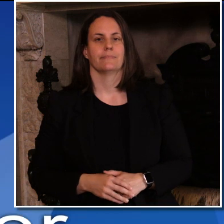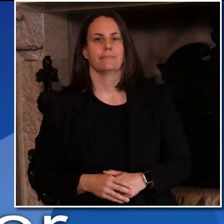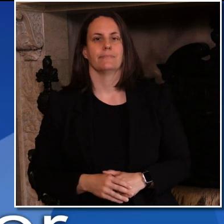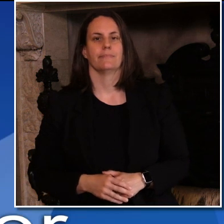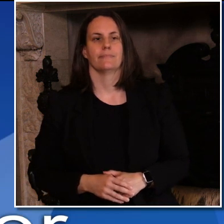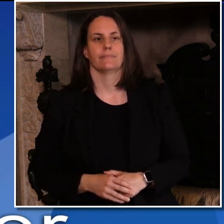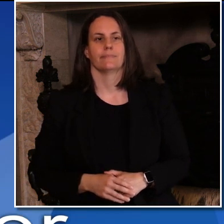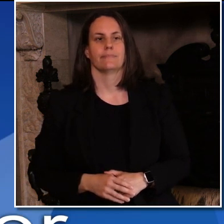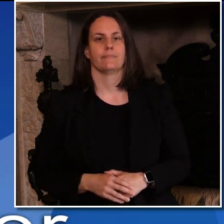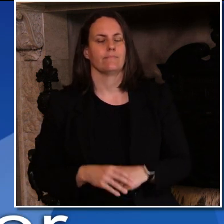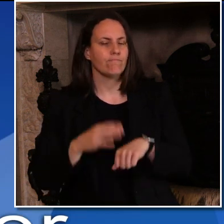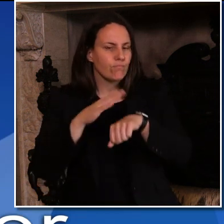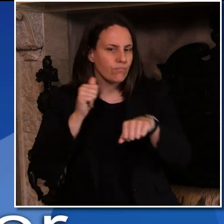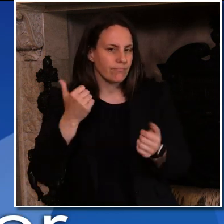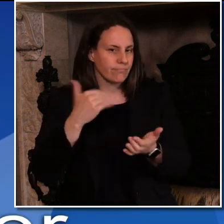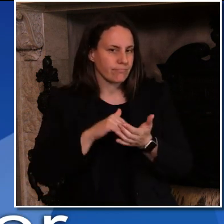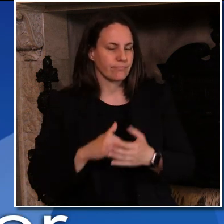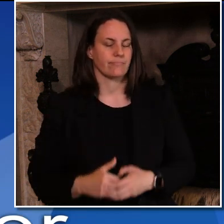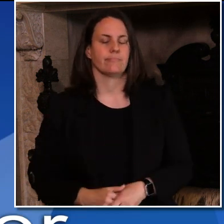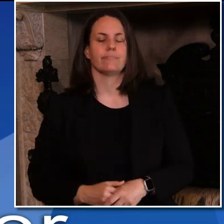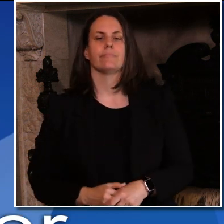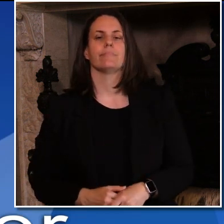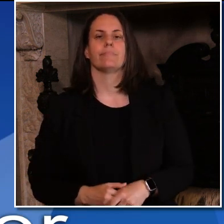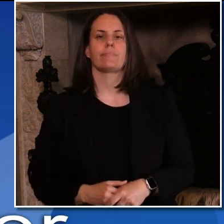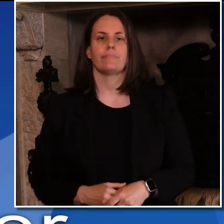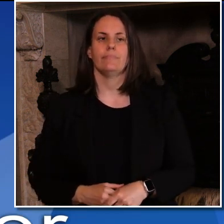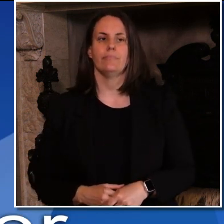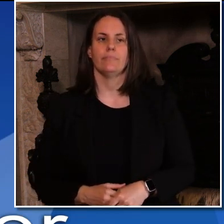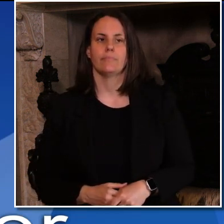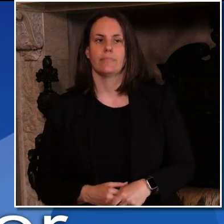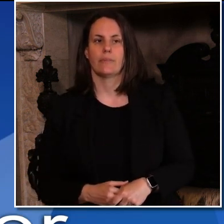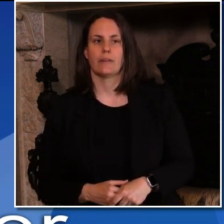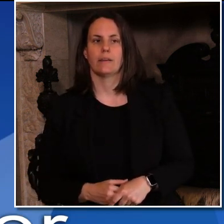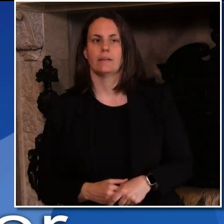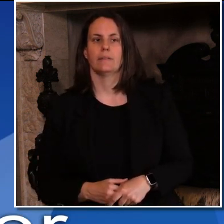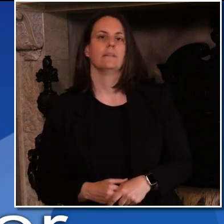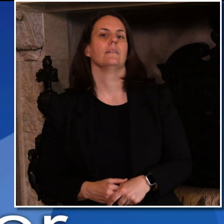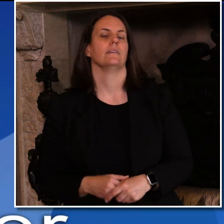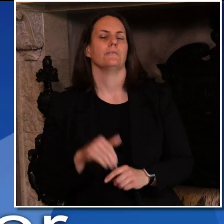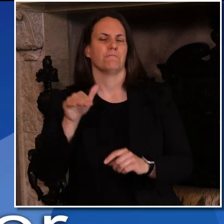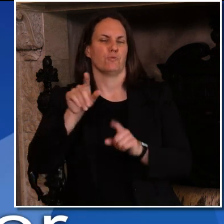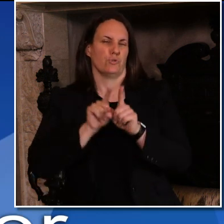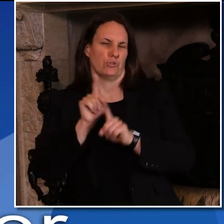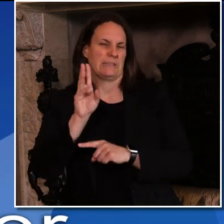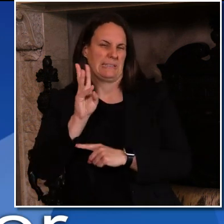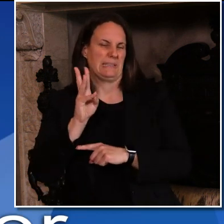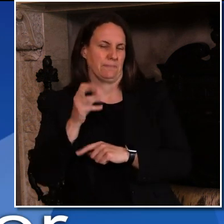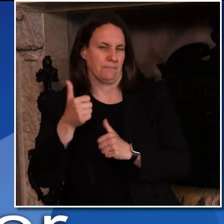Jessica Van Egren? And a reminder, *6 to unmute your phones. Jessica?